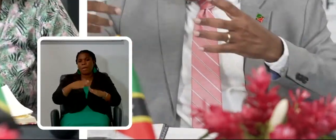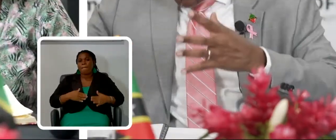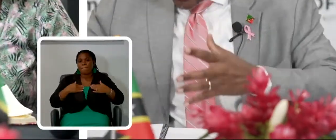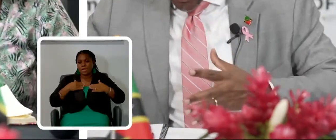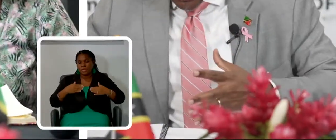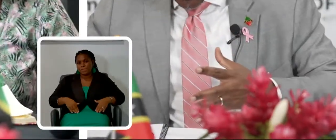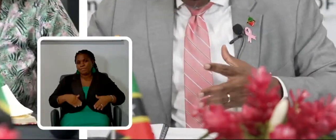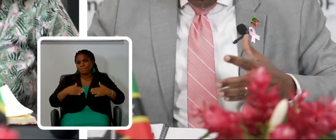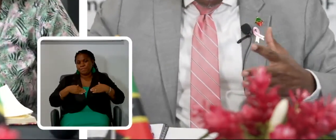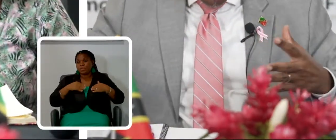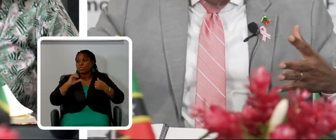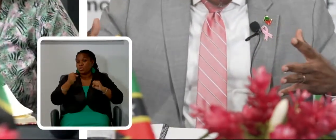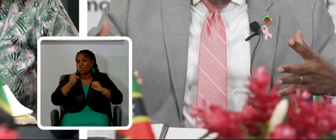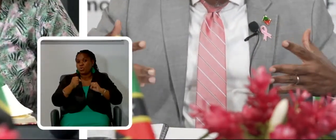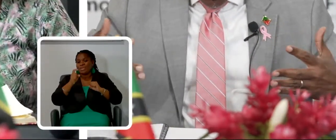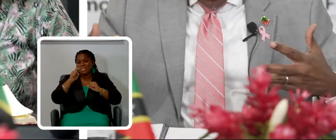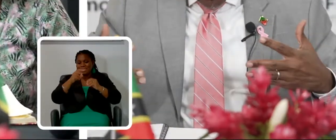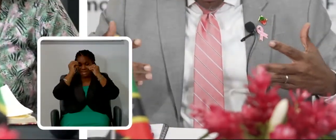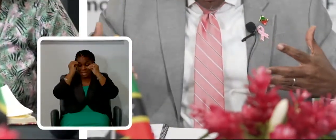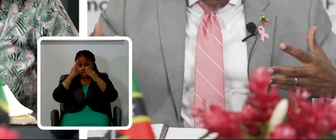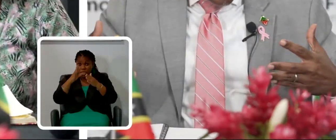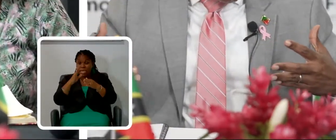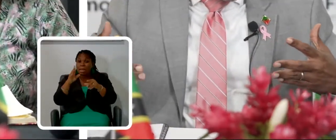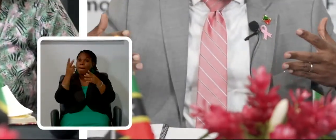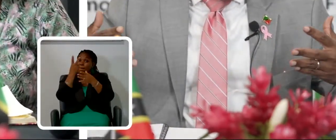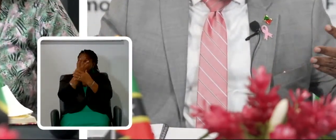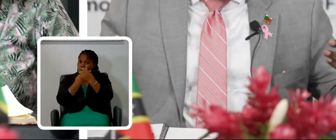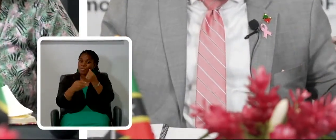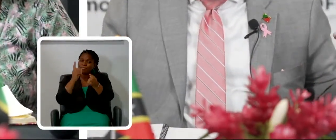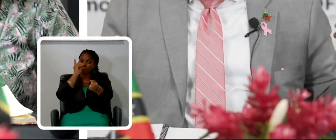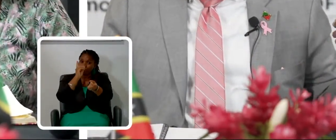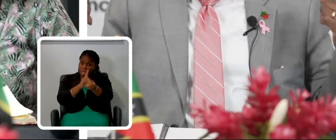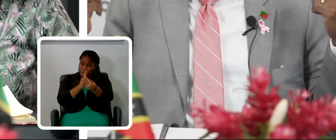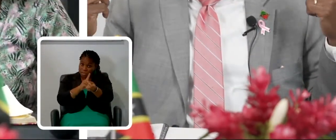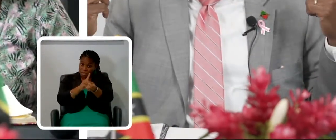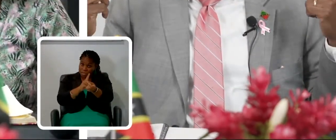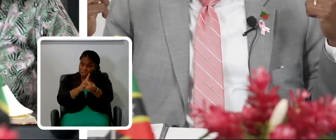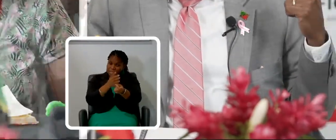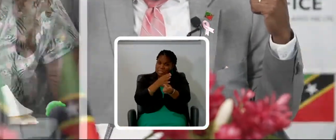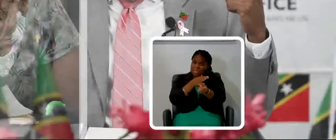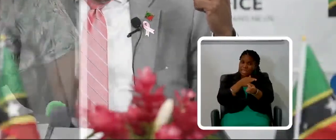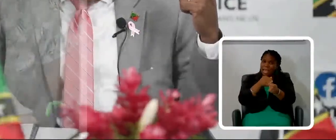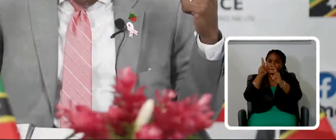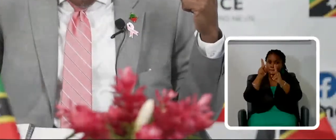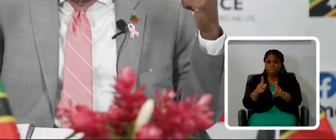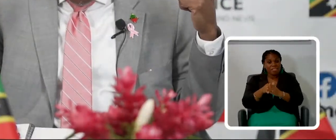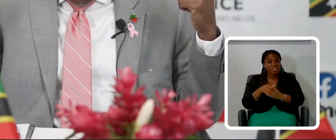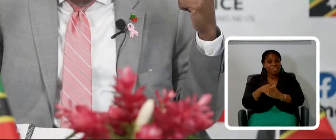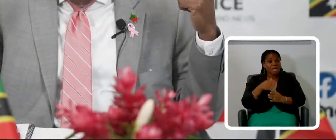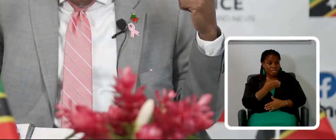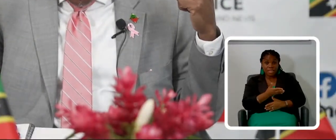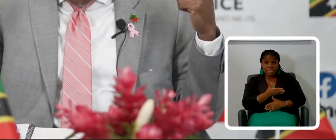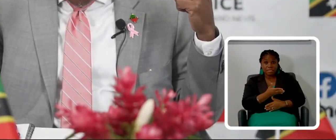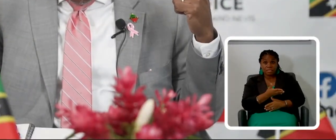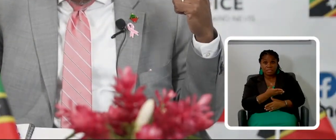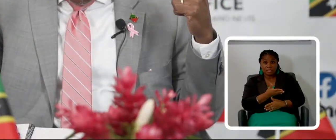doctors, we educate our people, so that we understand how serious this matter is. So that when a doctor